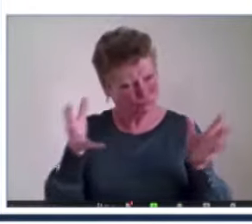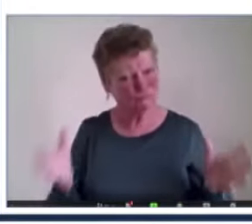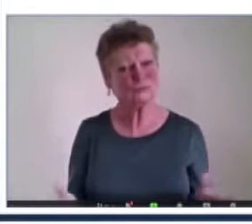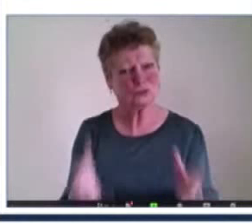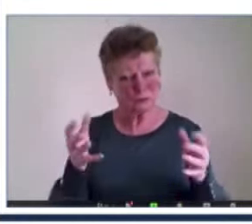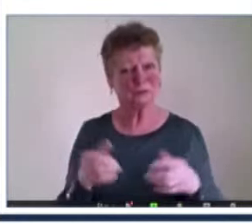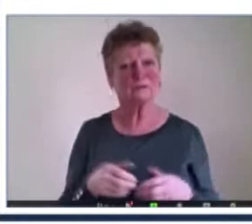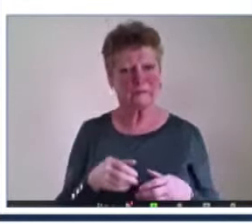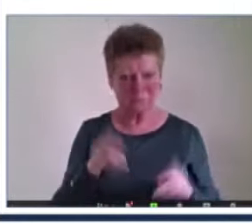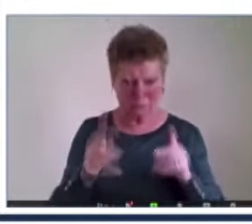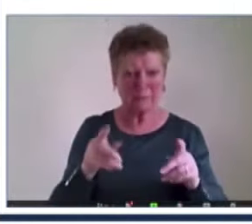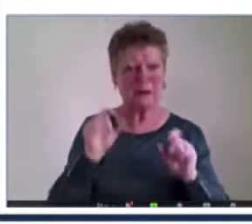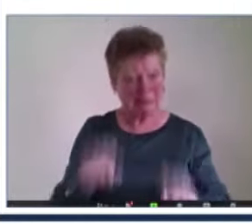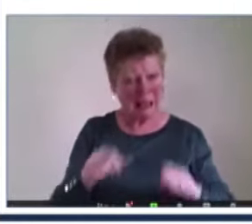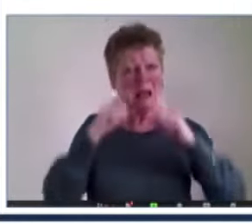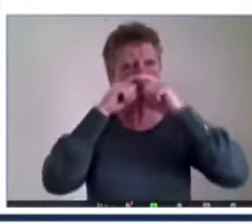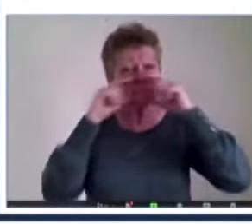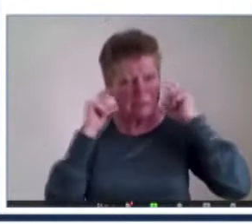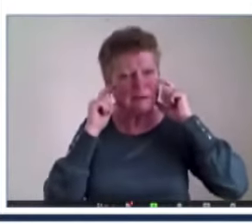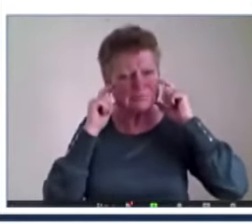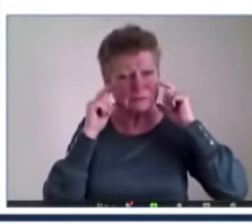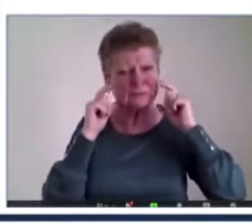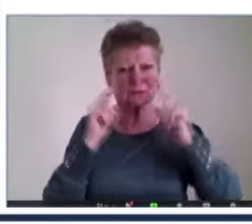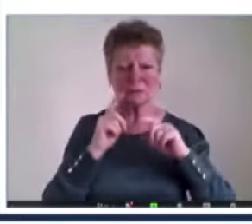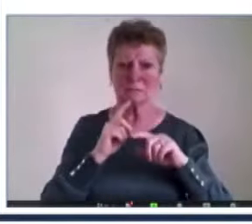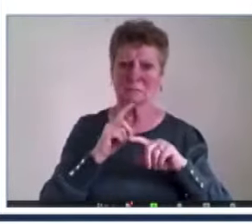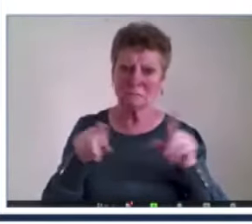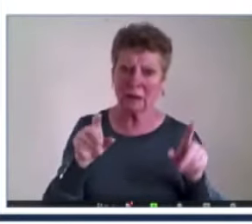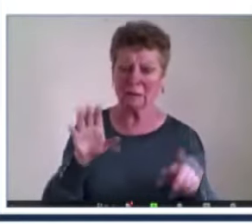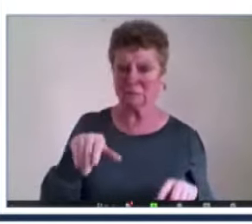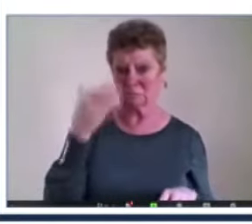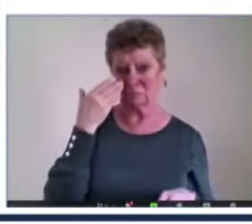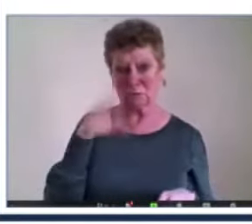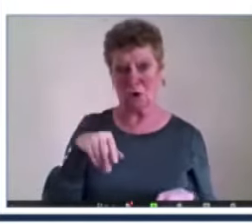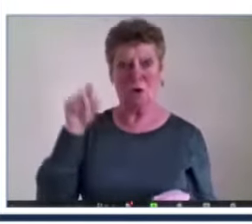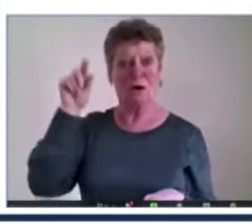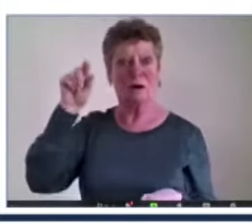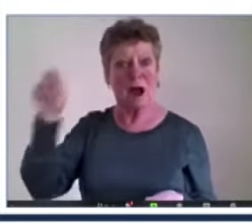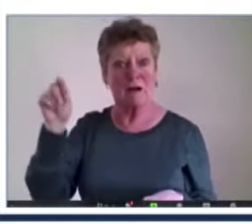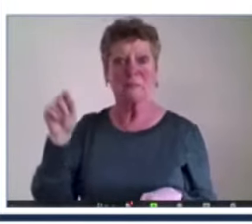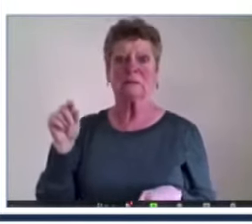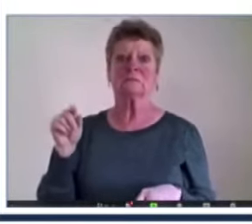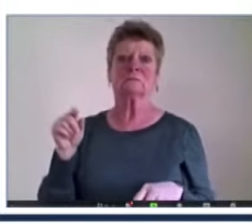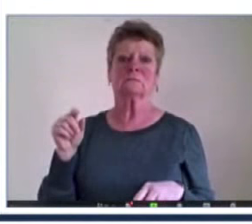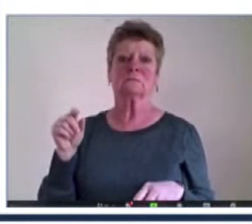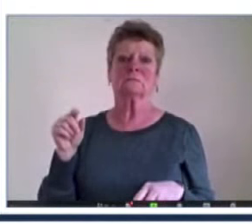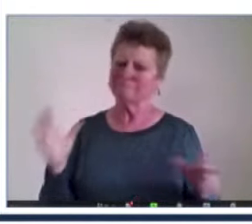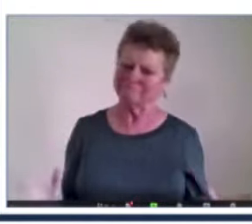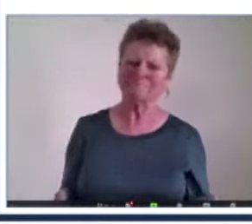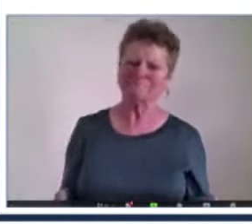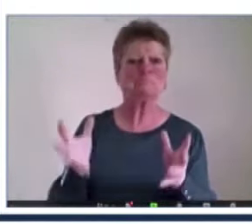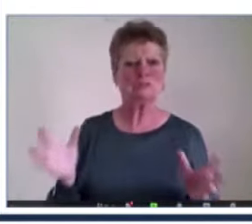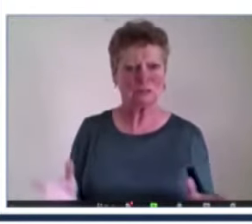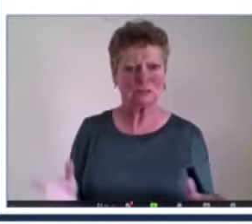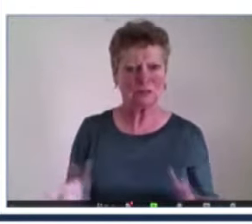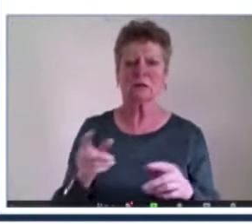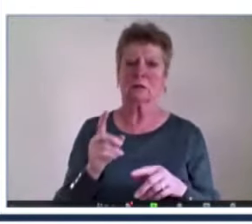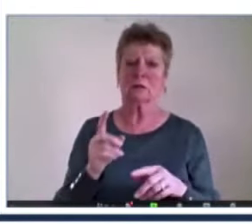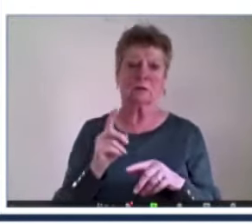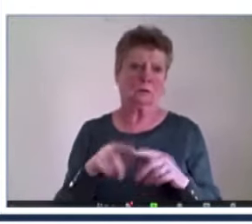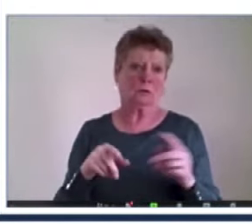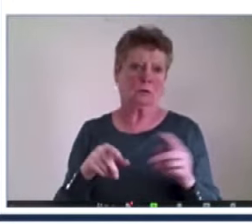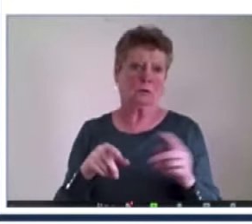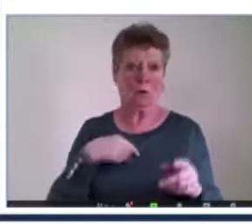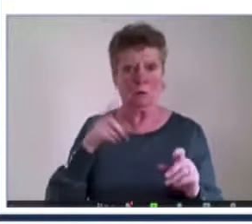that people continue to wear a mask, but there's lots of things that government strongly recommends people to do, and they don't have to make it illegal